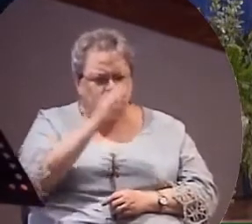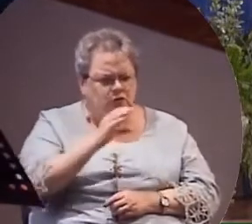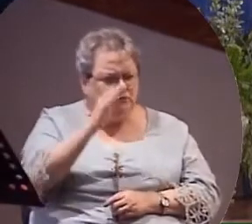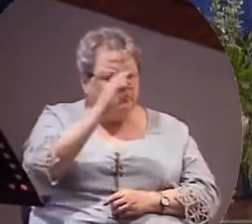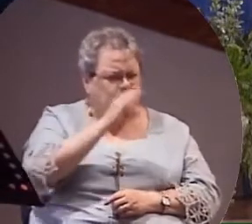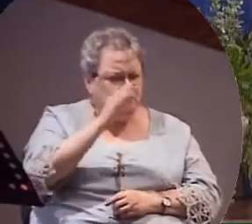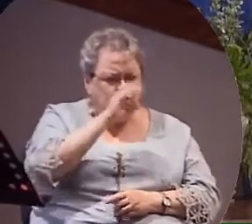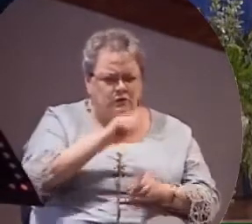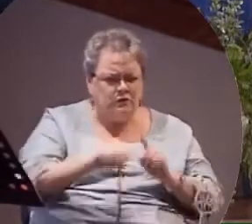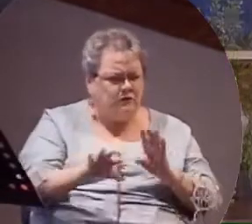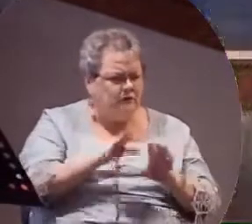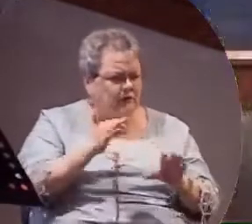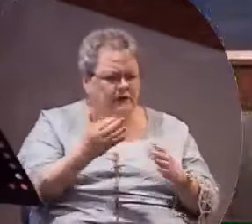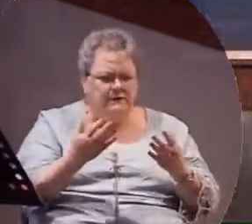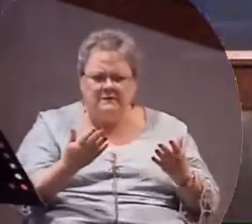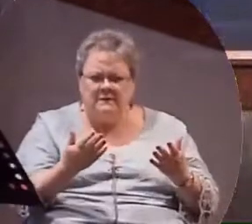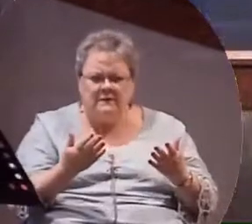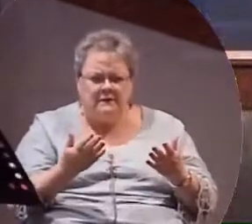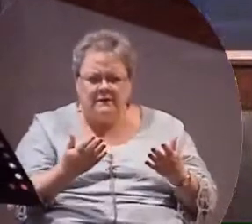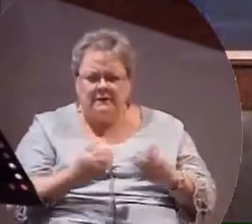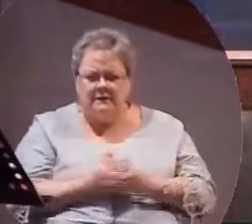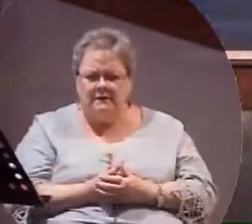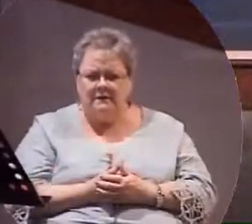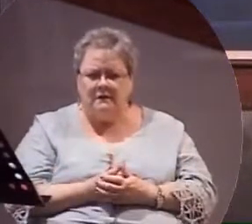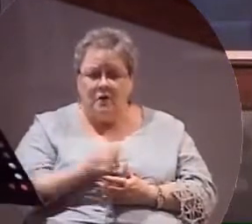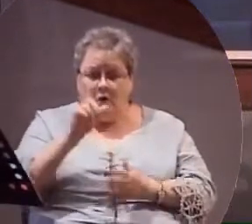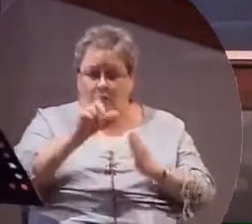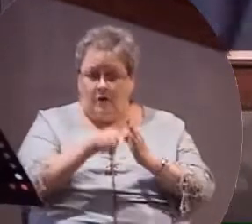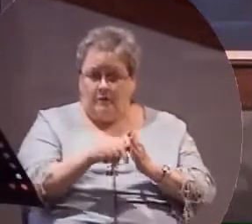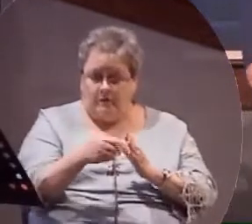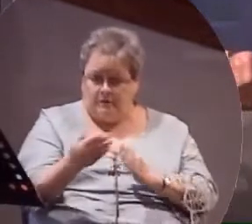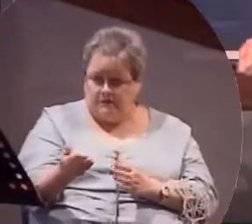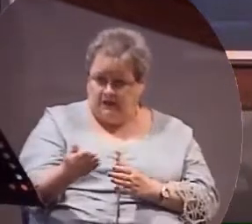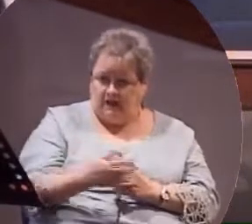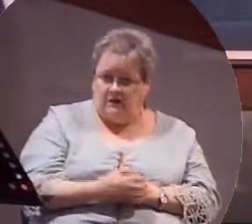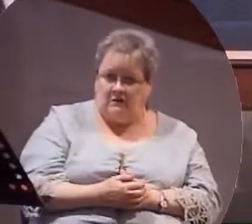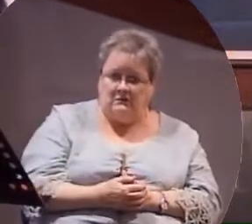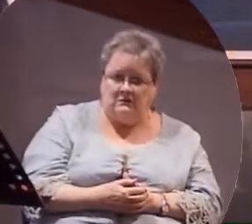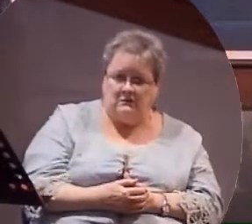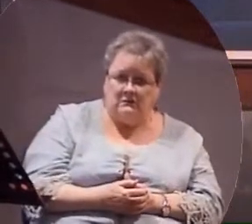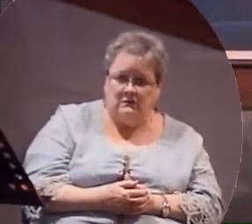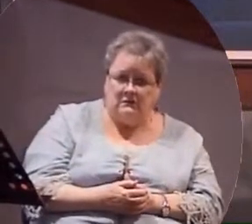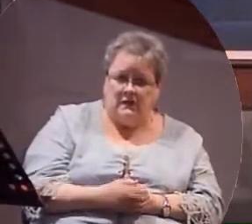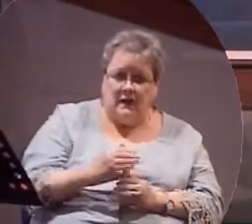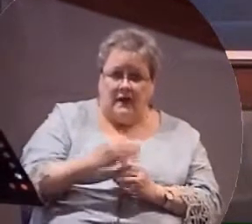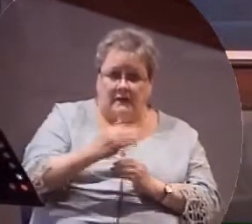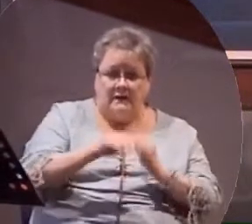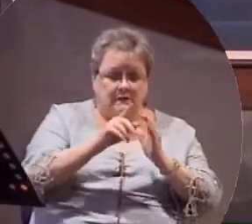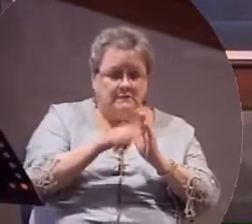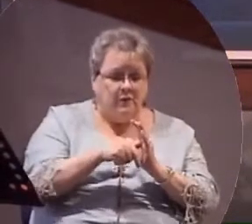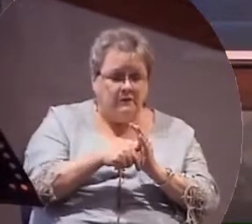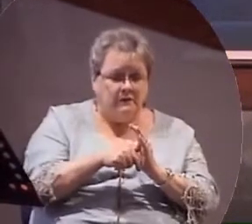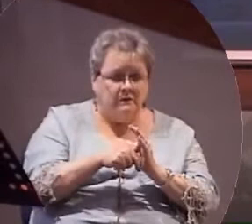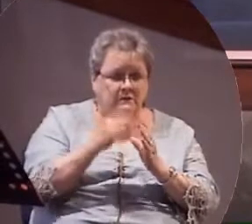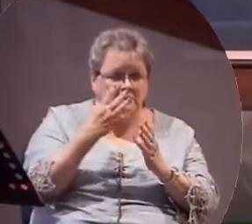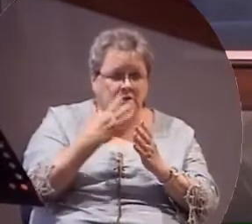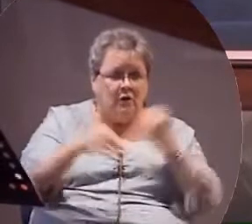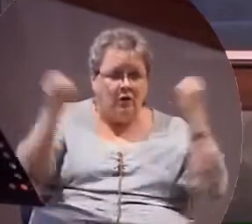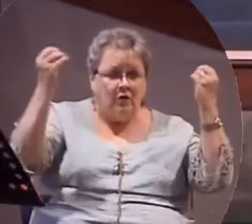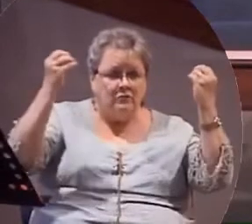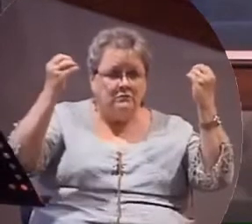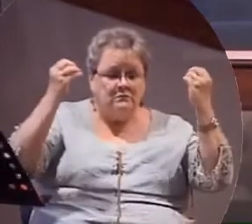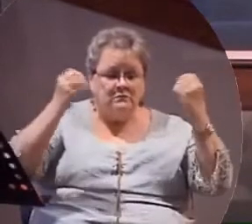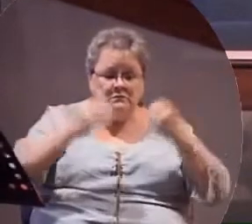but they could not find him. I mean, one moment he was right there, and the next moment he